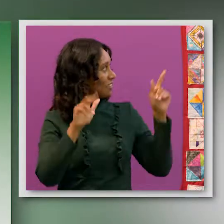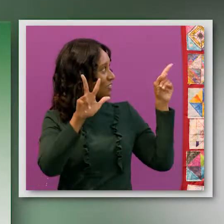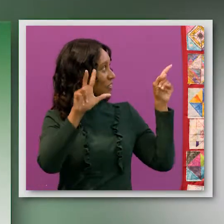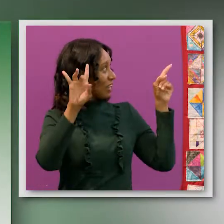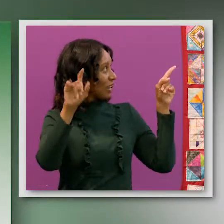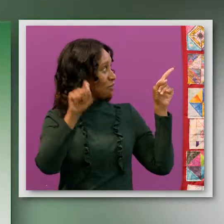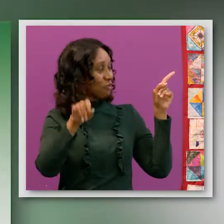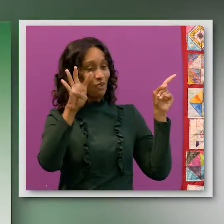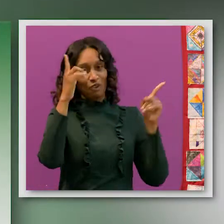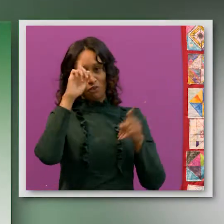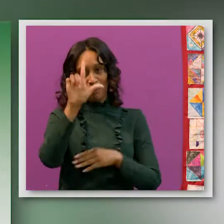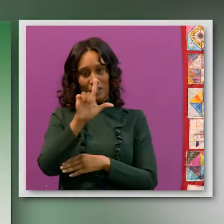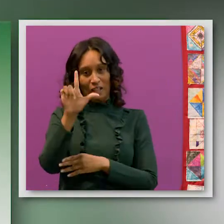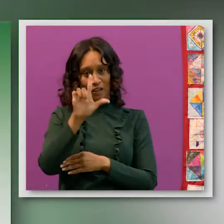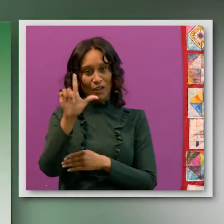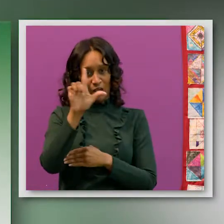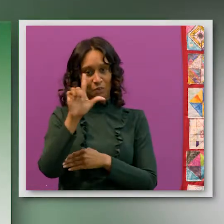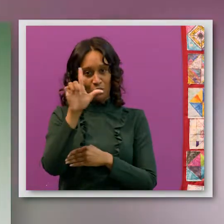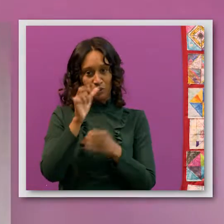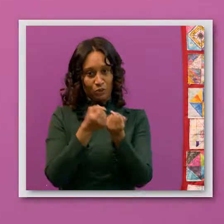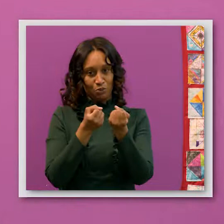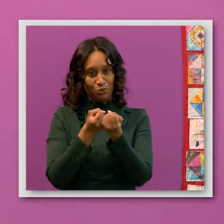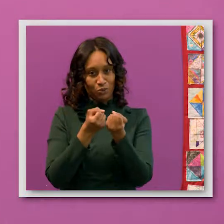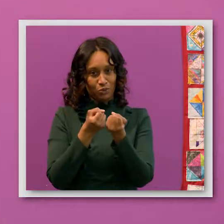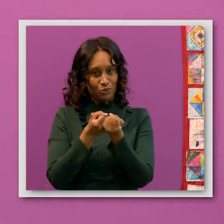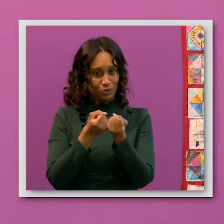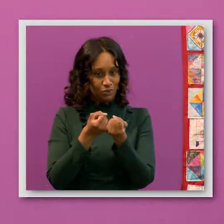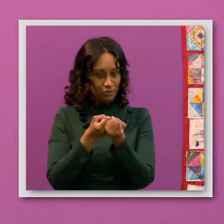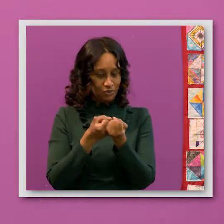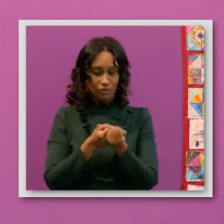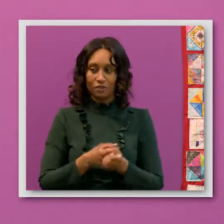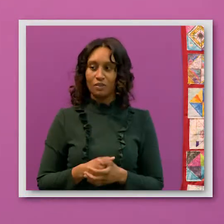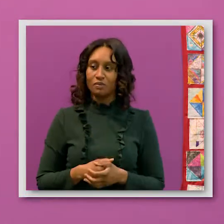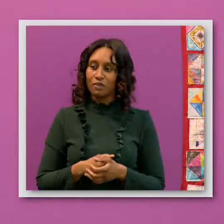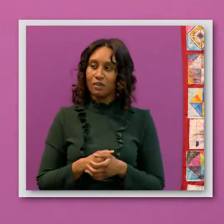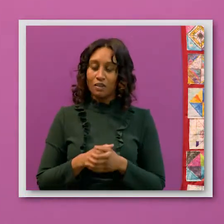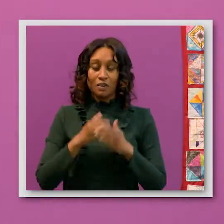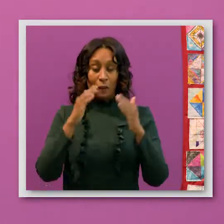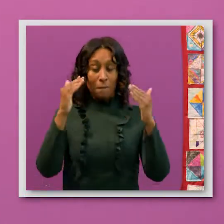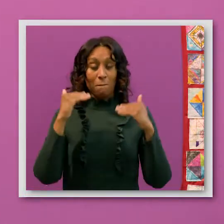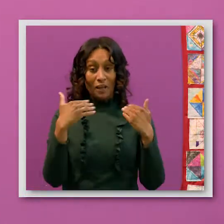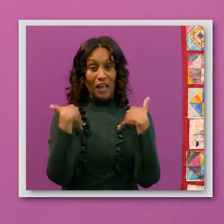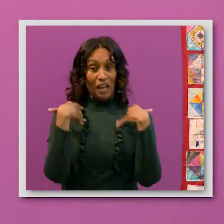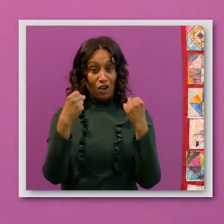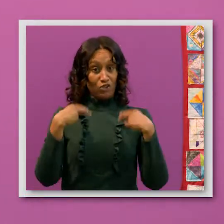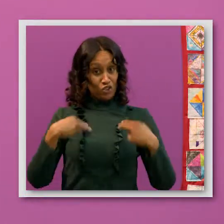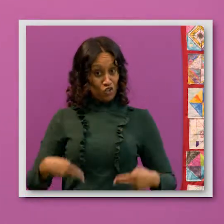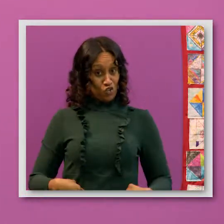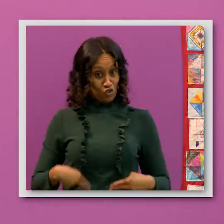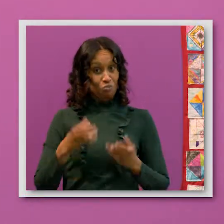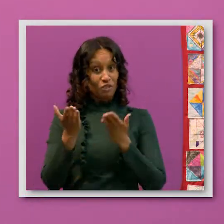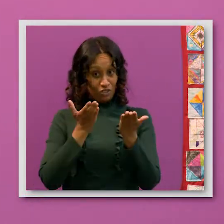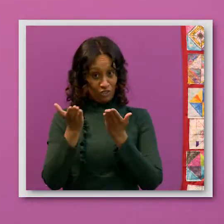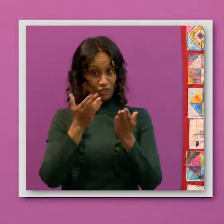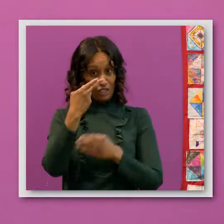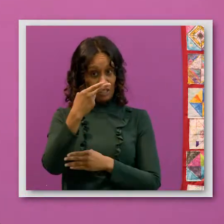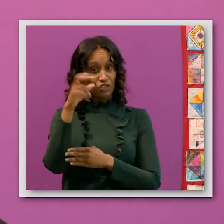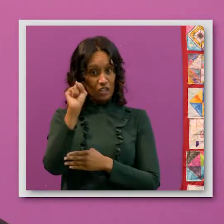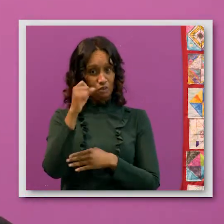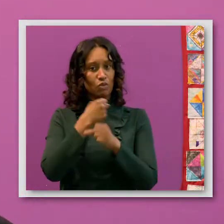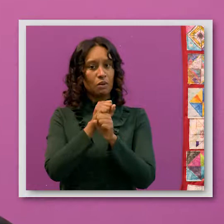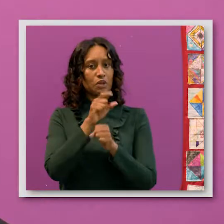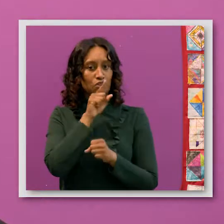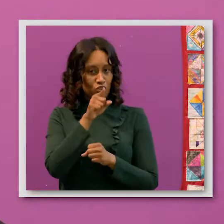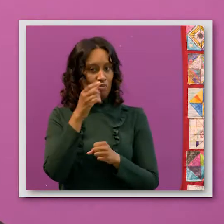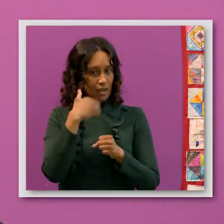programs at our 26 libraries. In the area of health and human services, we make investments here to make sure there's a safety